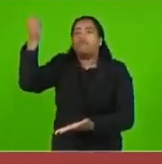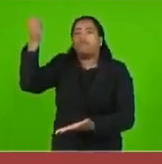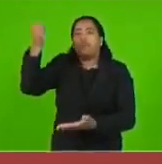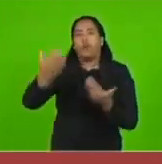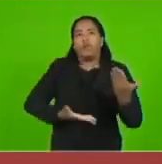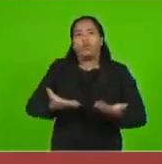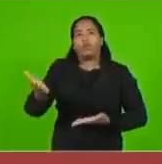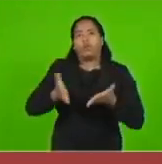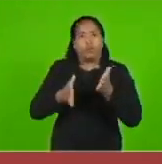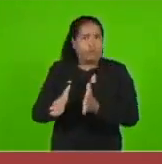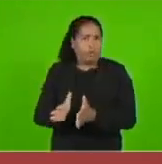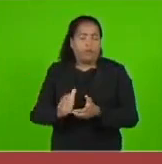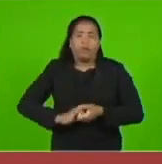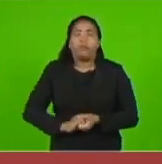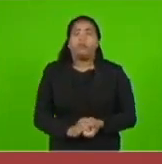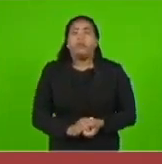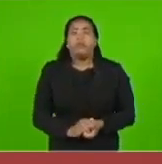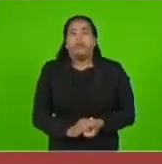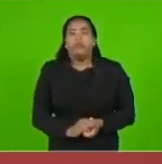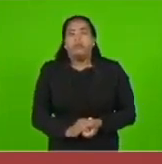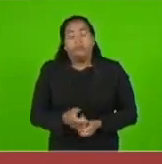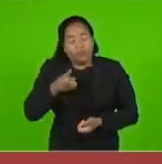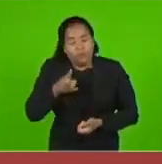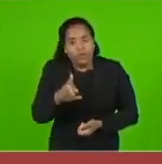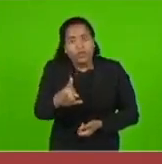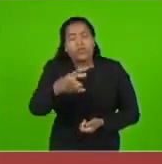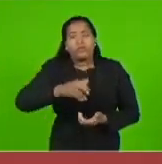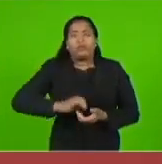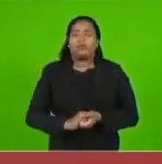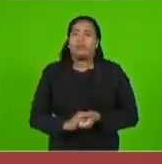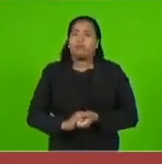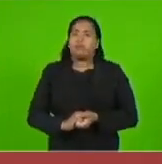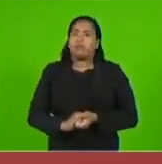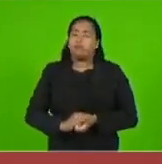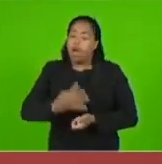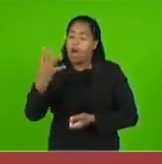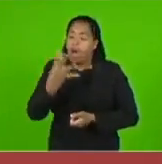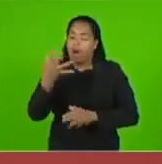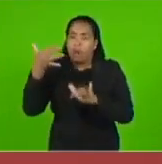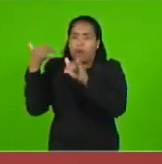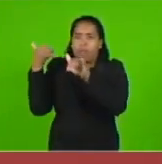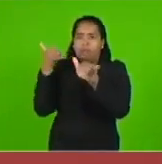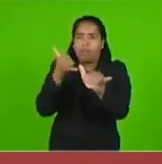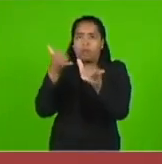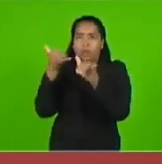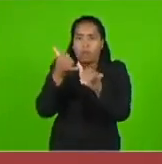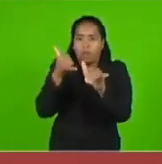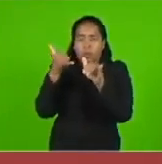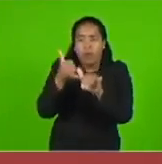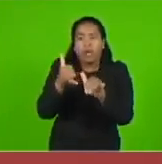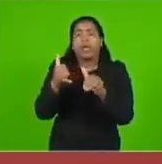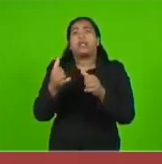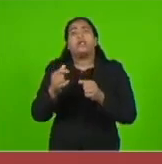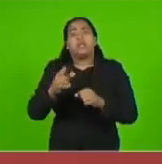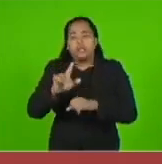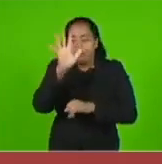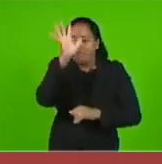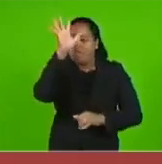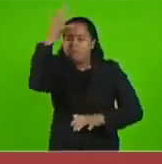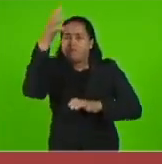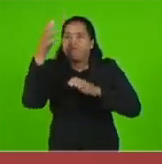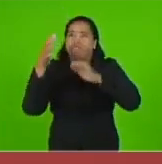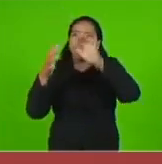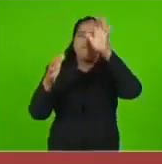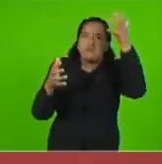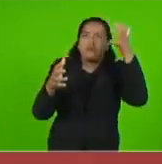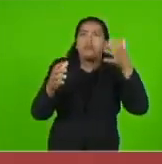one sound. The church is going to go. Let's continue. We're not going to read the text. Right? Let's continue. The